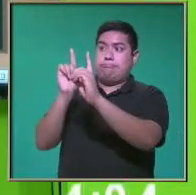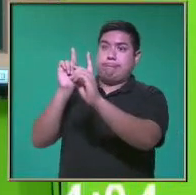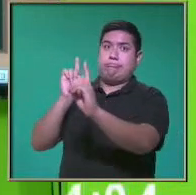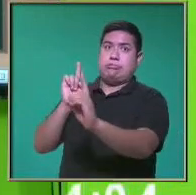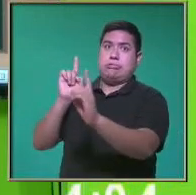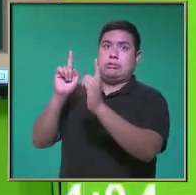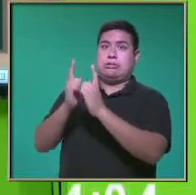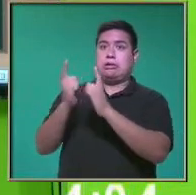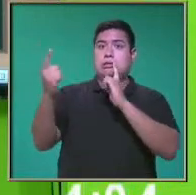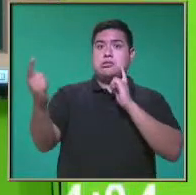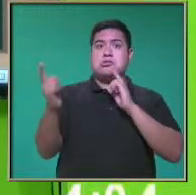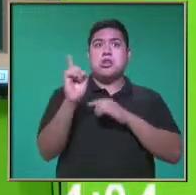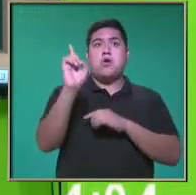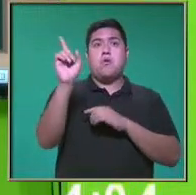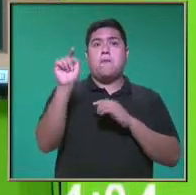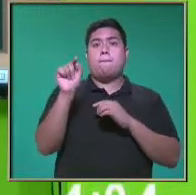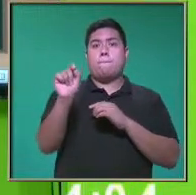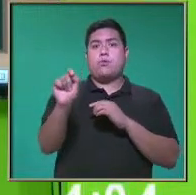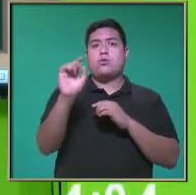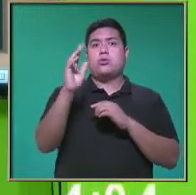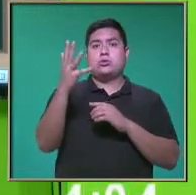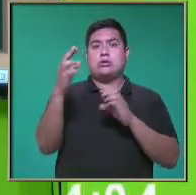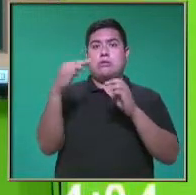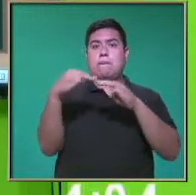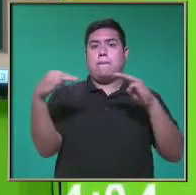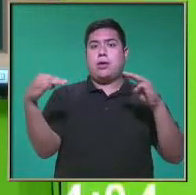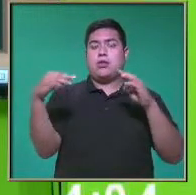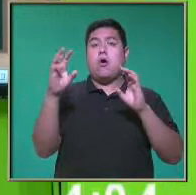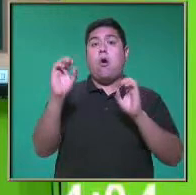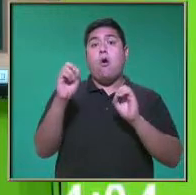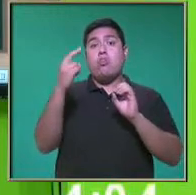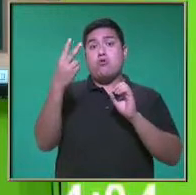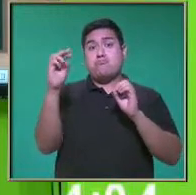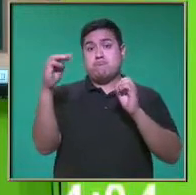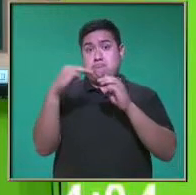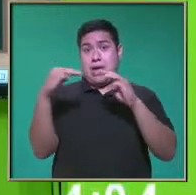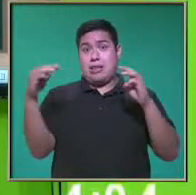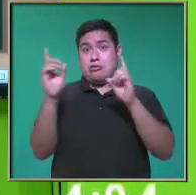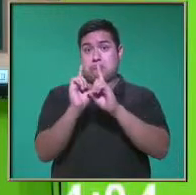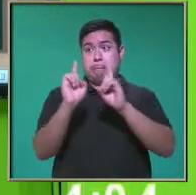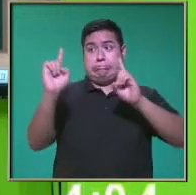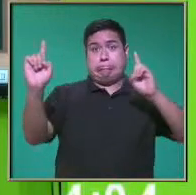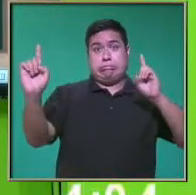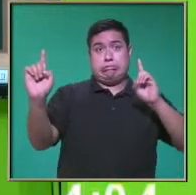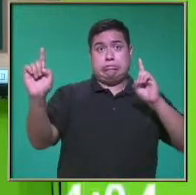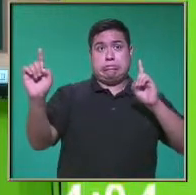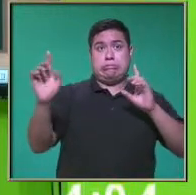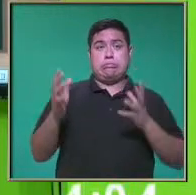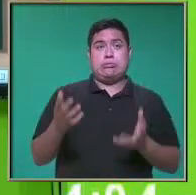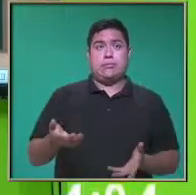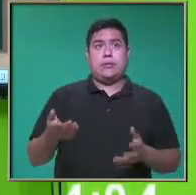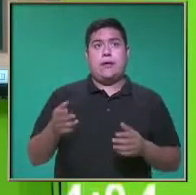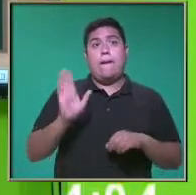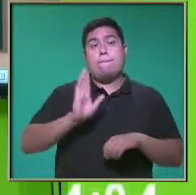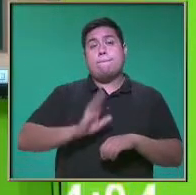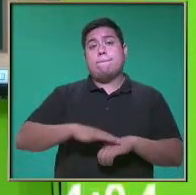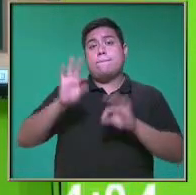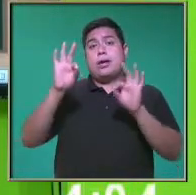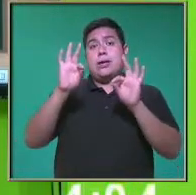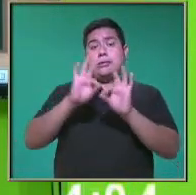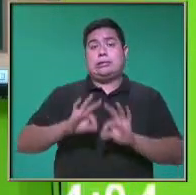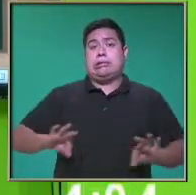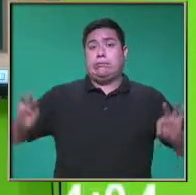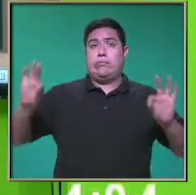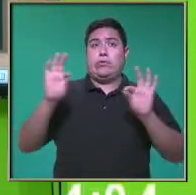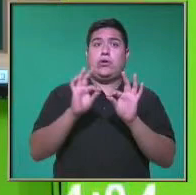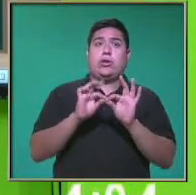or 2 meters, ok, vamos a tener por lo menos 1 o hasta 2 metros de distancia con la gente que está a nuestro alrededor, but the most important, wash your hands,